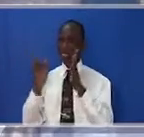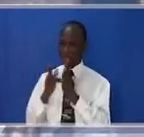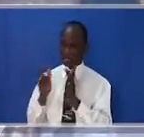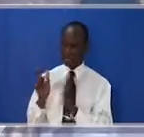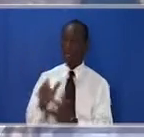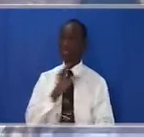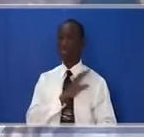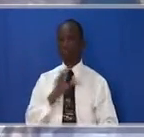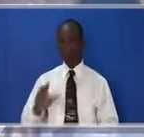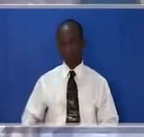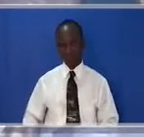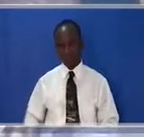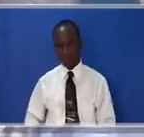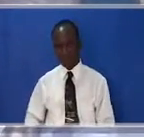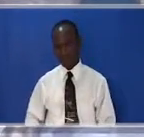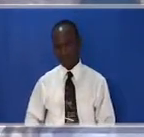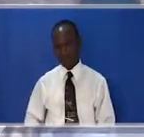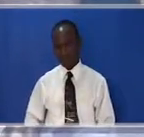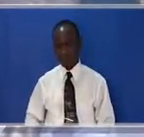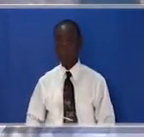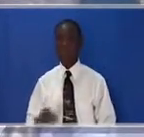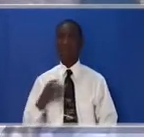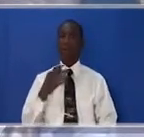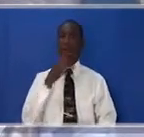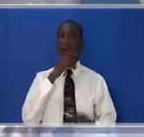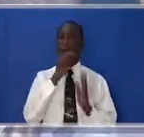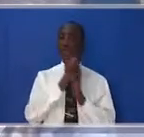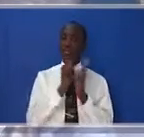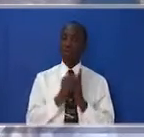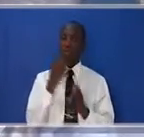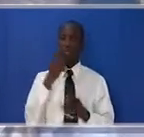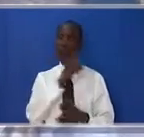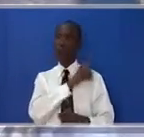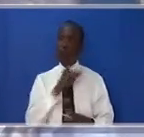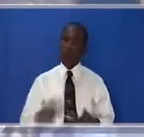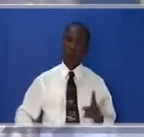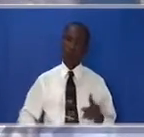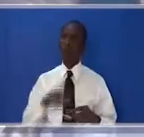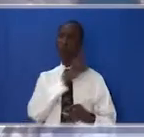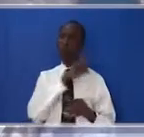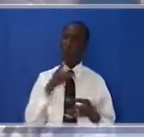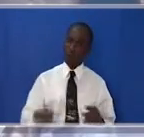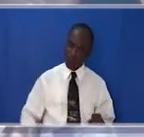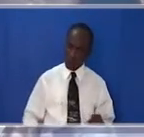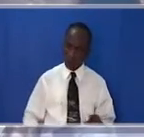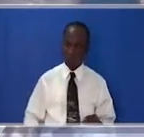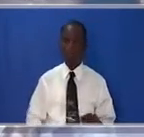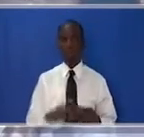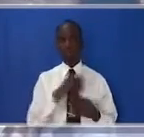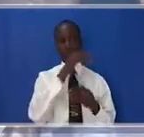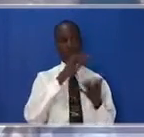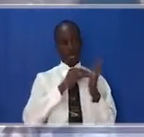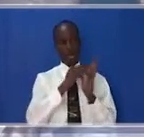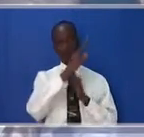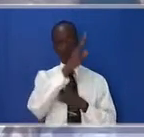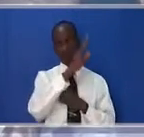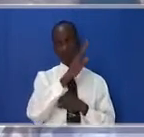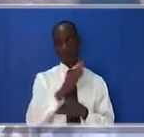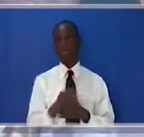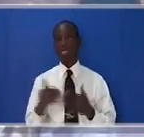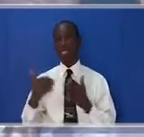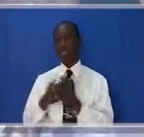edi Awurade no wo apamfofro bremu Jesus Christ na sadi ni danu so no eye asomafo nwuma